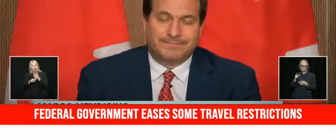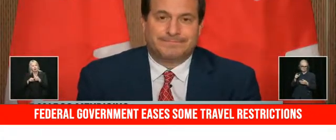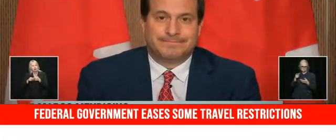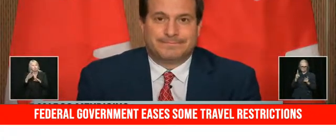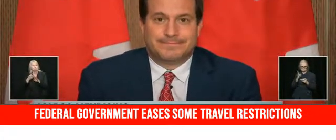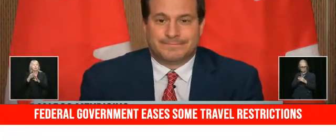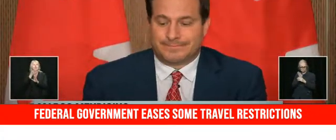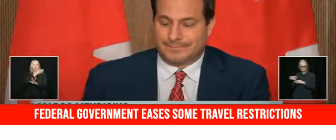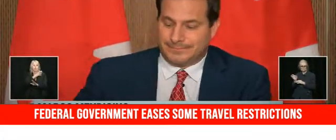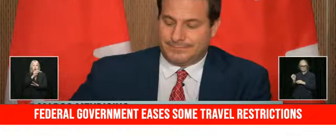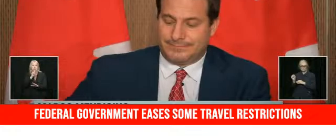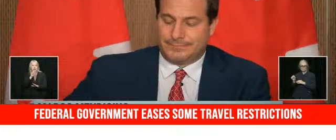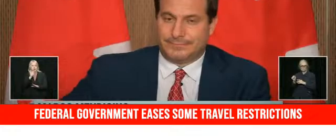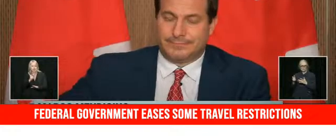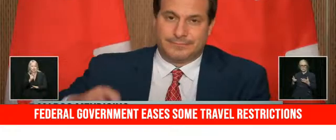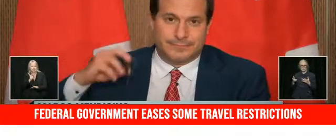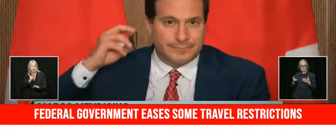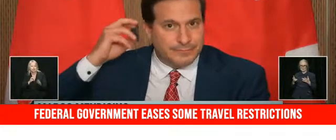before then.